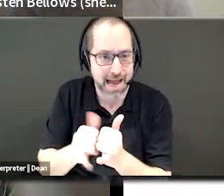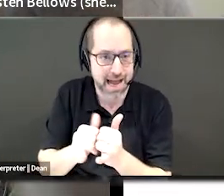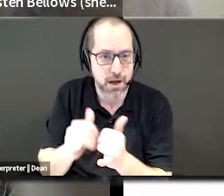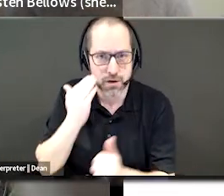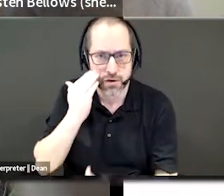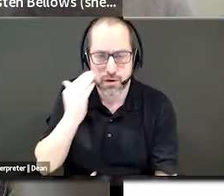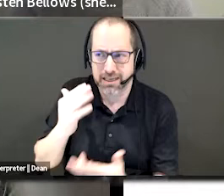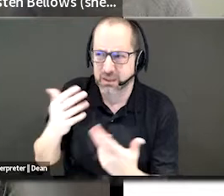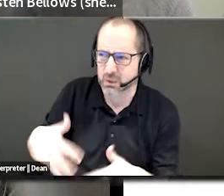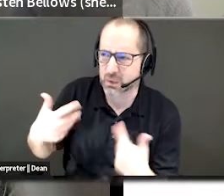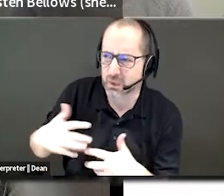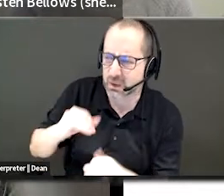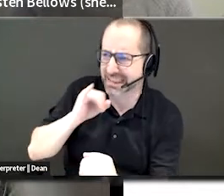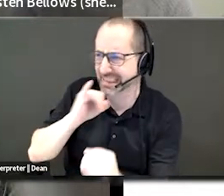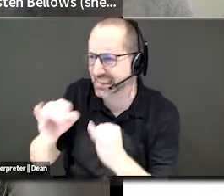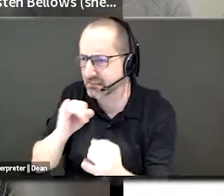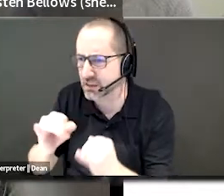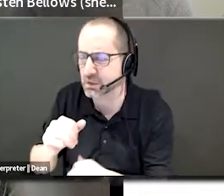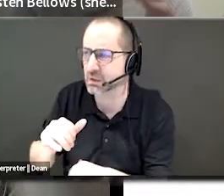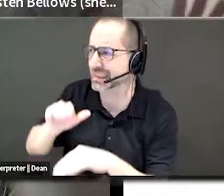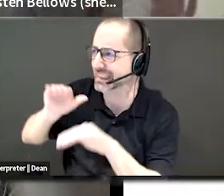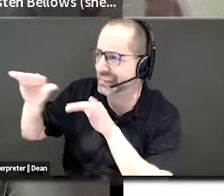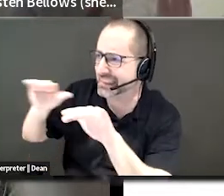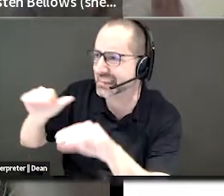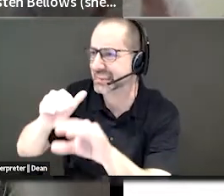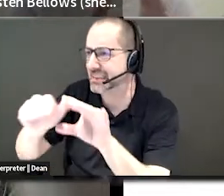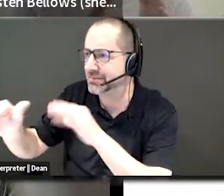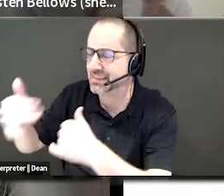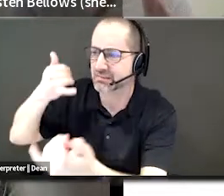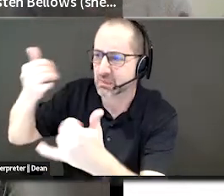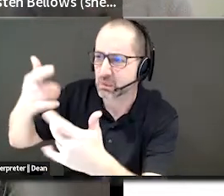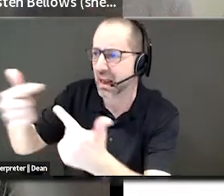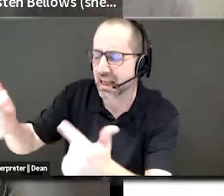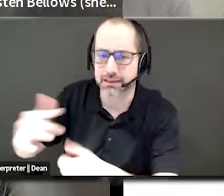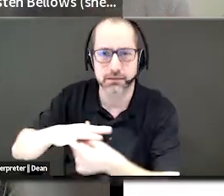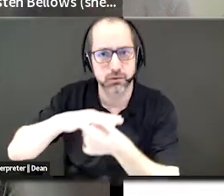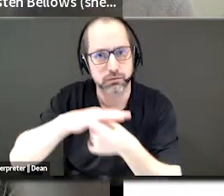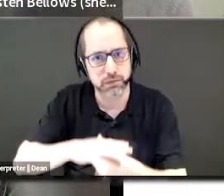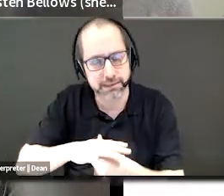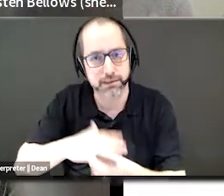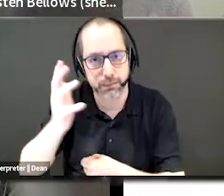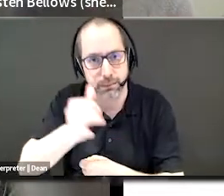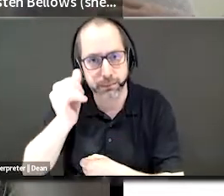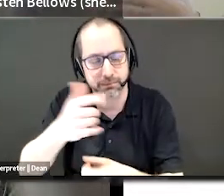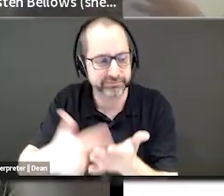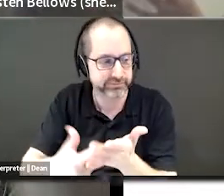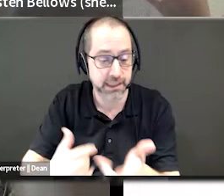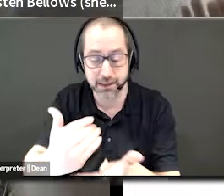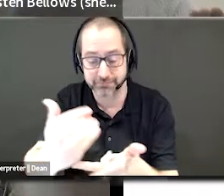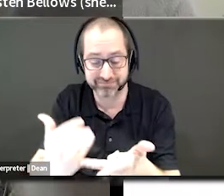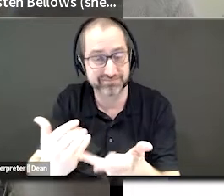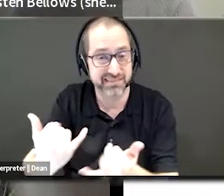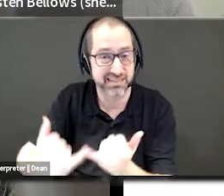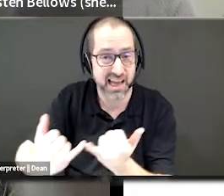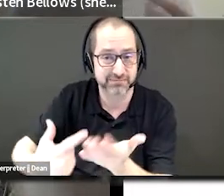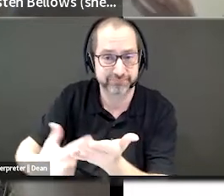can happen because of job searching. And then we'll also touch a little bit on disclosure as well. So just, do you